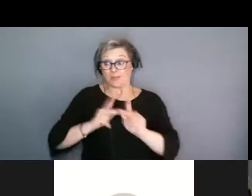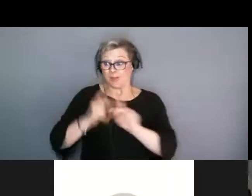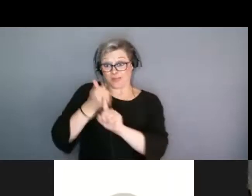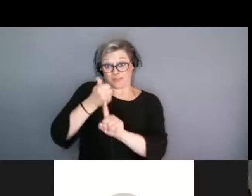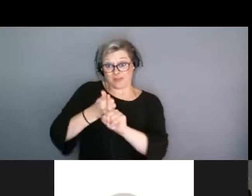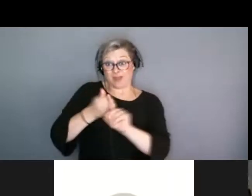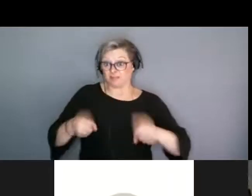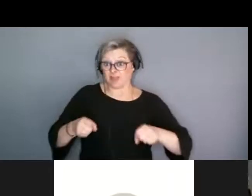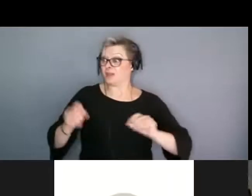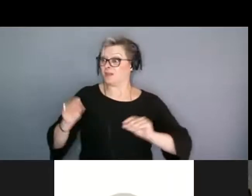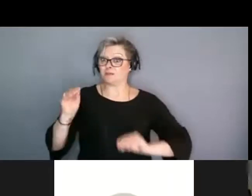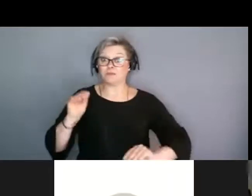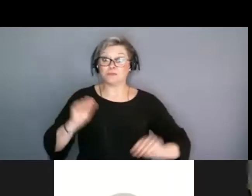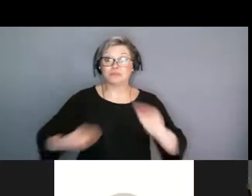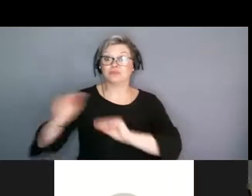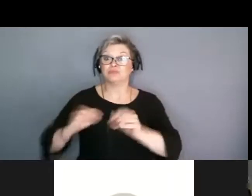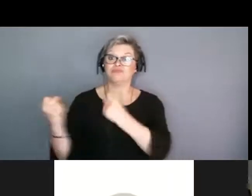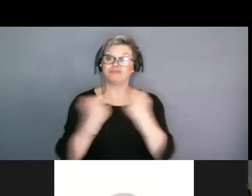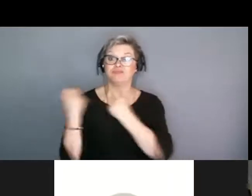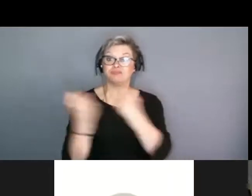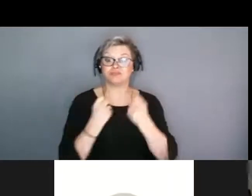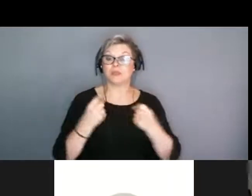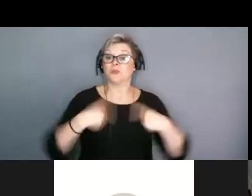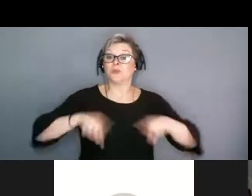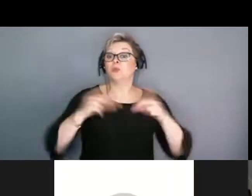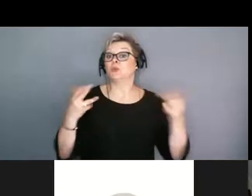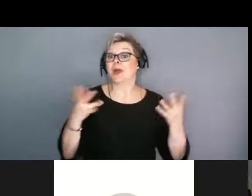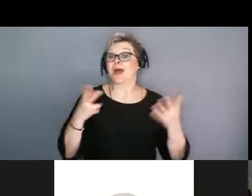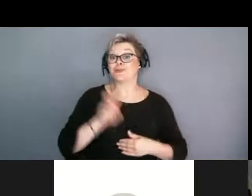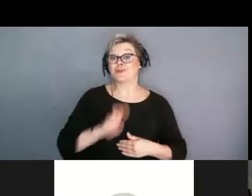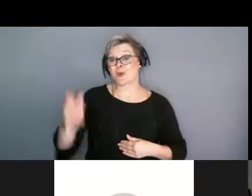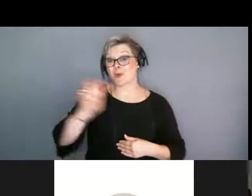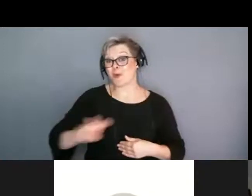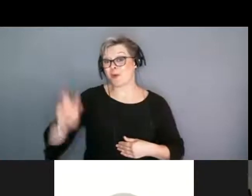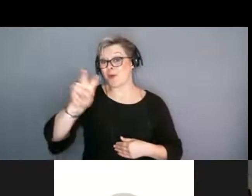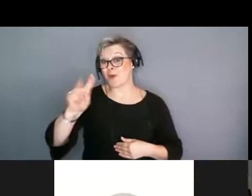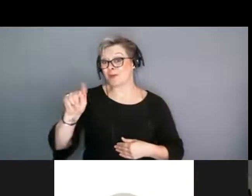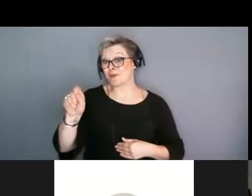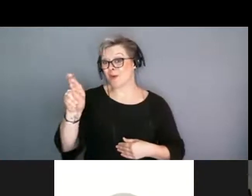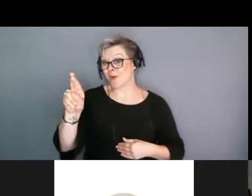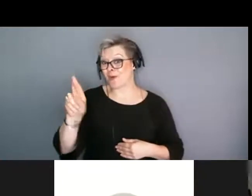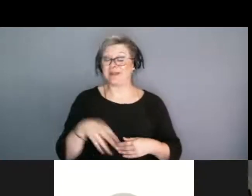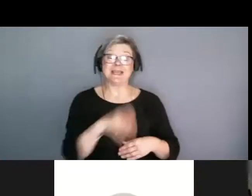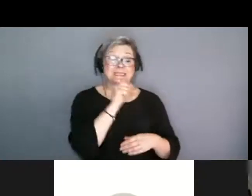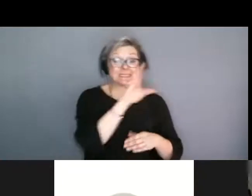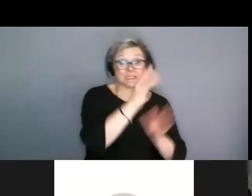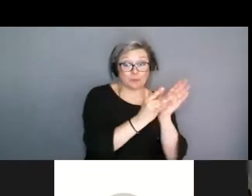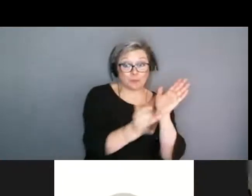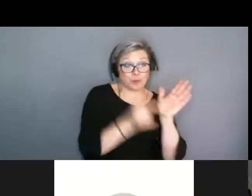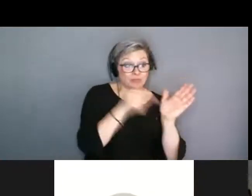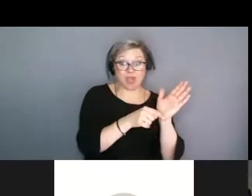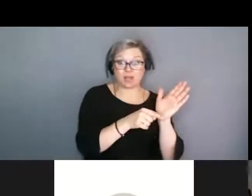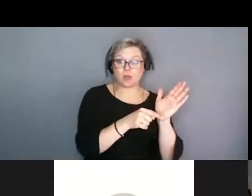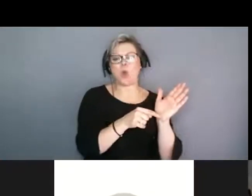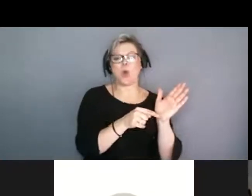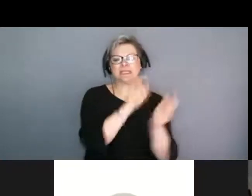then we tour what we do. So because elder abuse is not confined to any